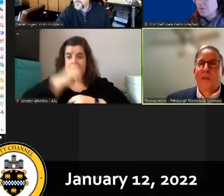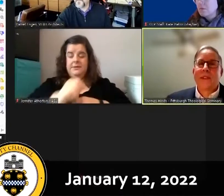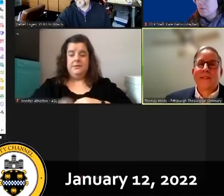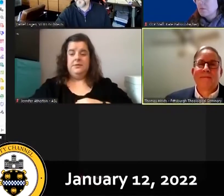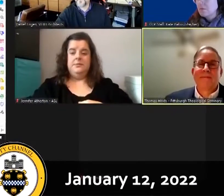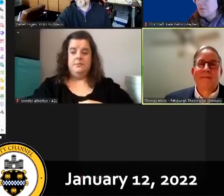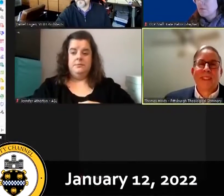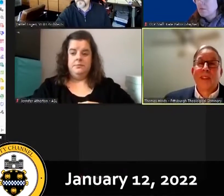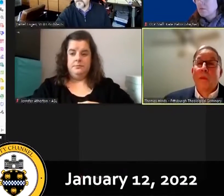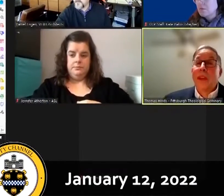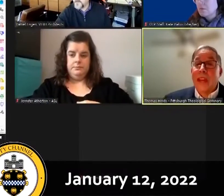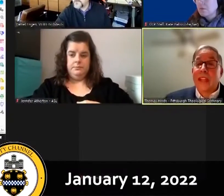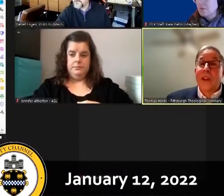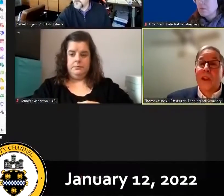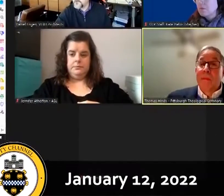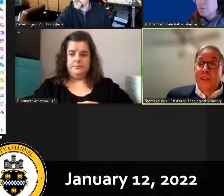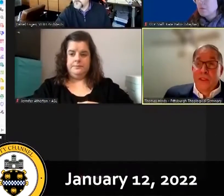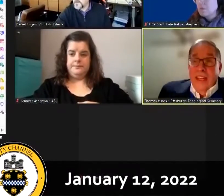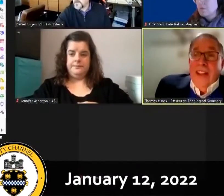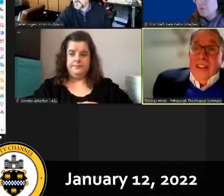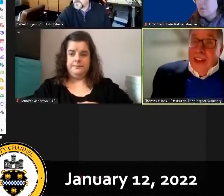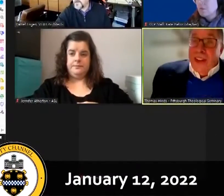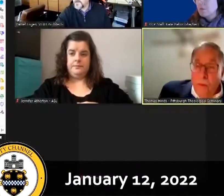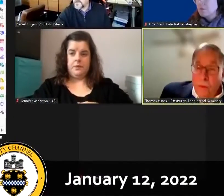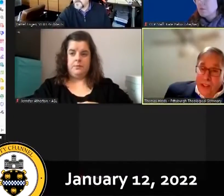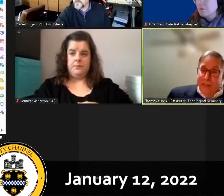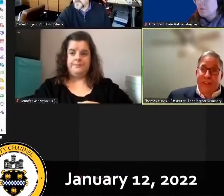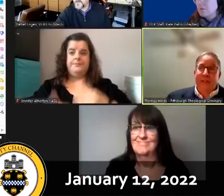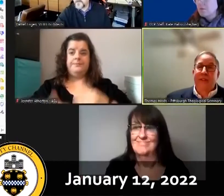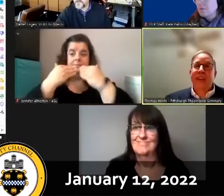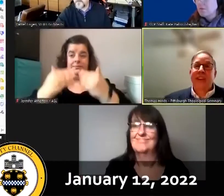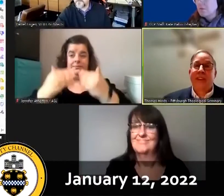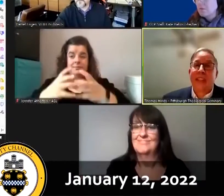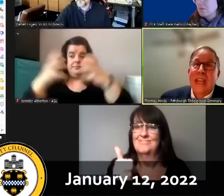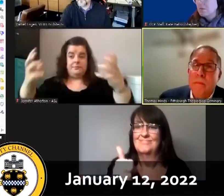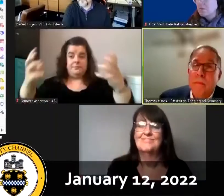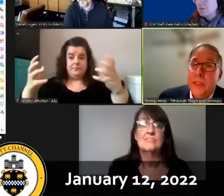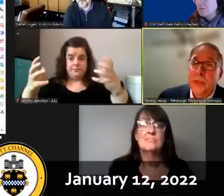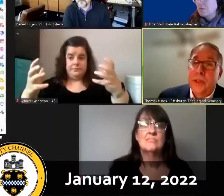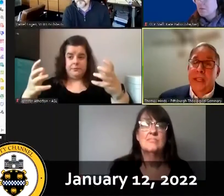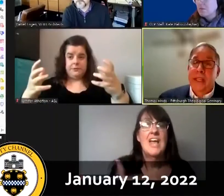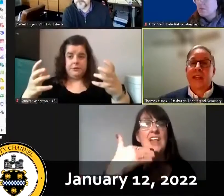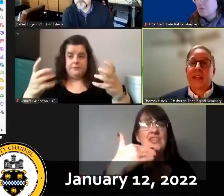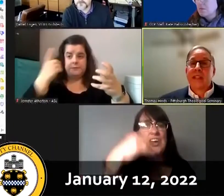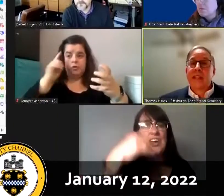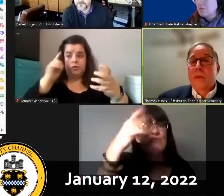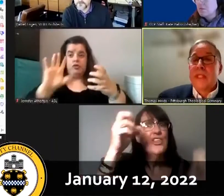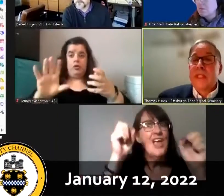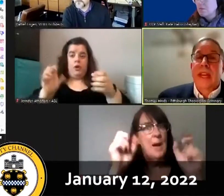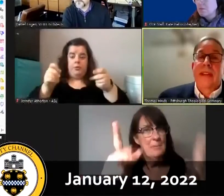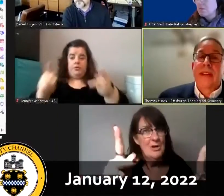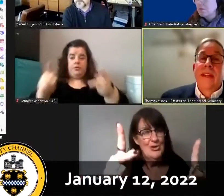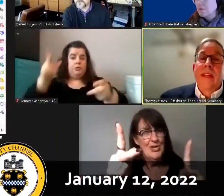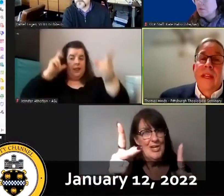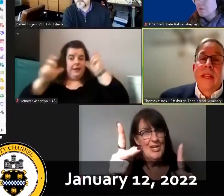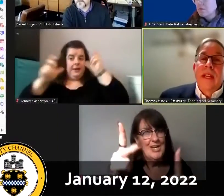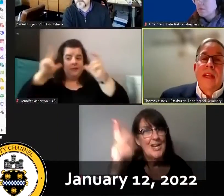So thank you very much, everyone, for the hearing and the opportunity to present.